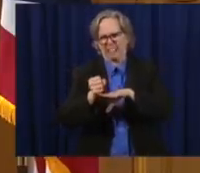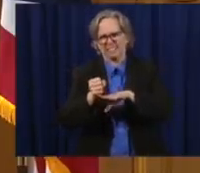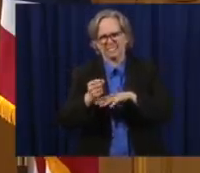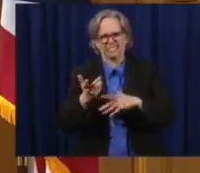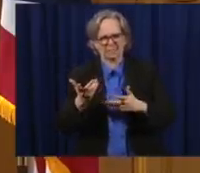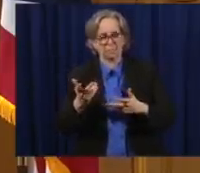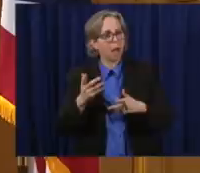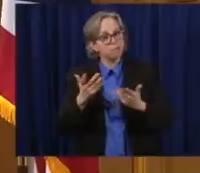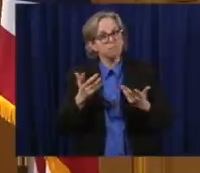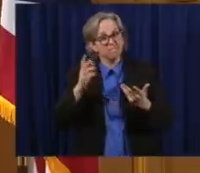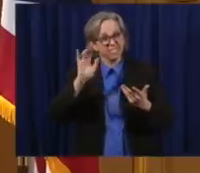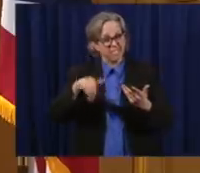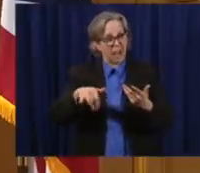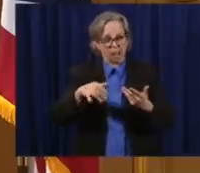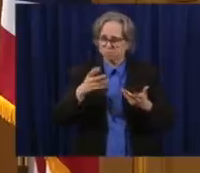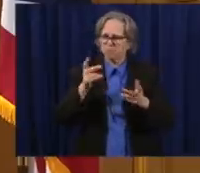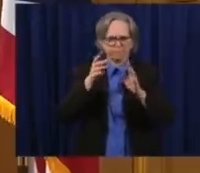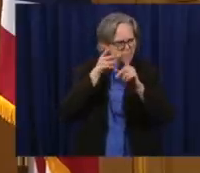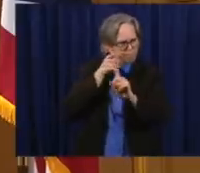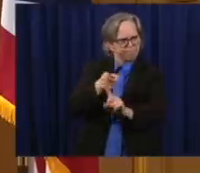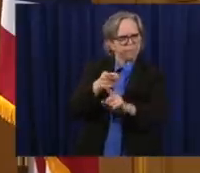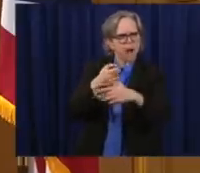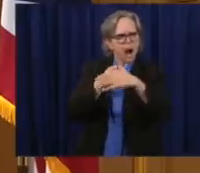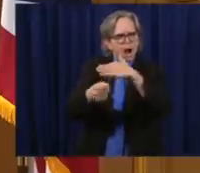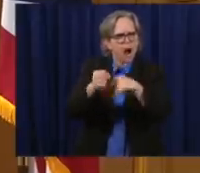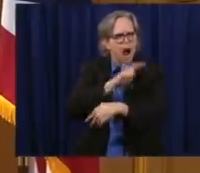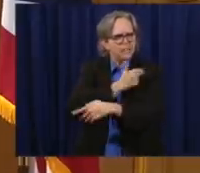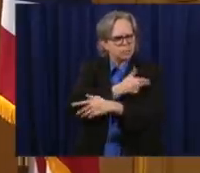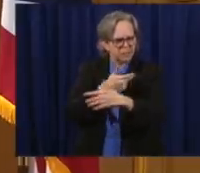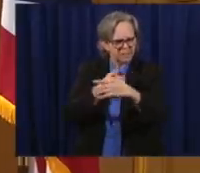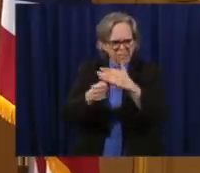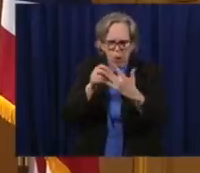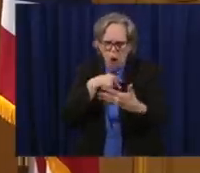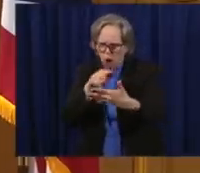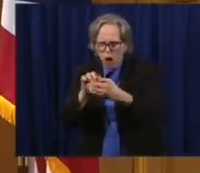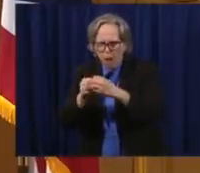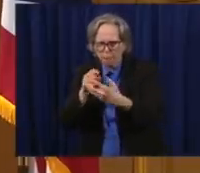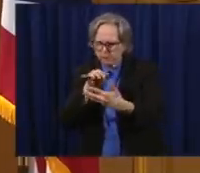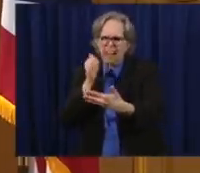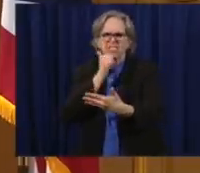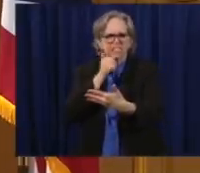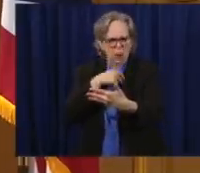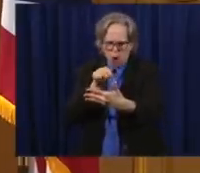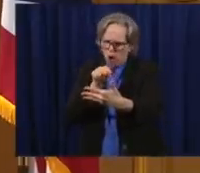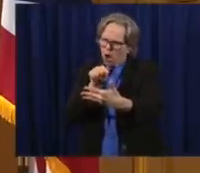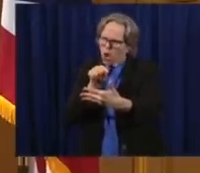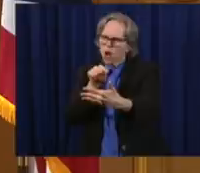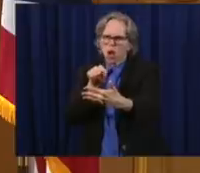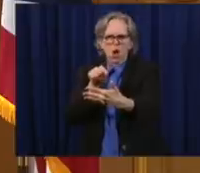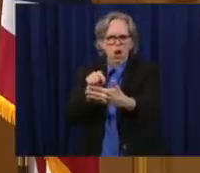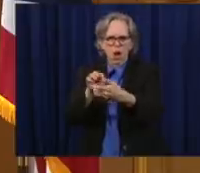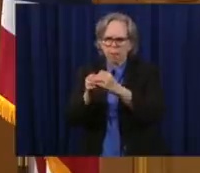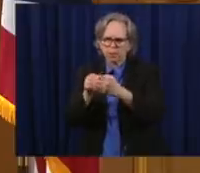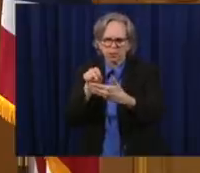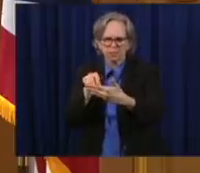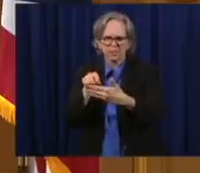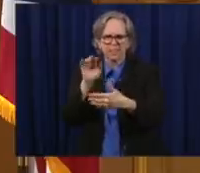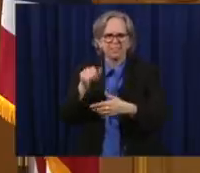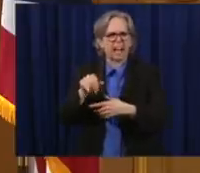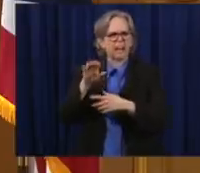at hospitalizations, for example. I look at those numbers every single day. That tells us, that's a firm